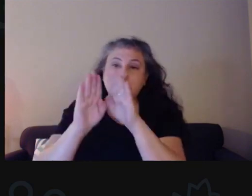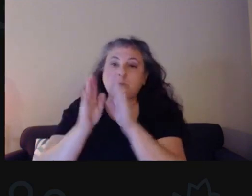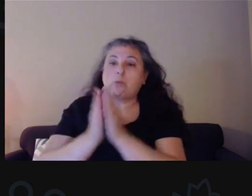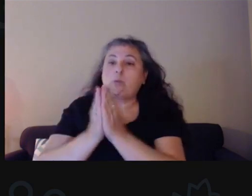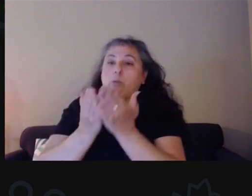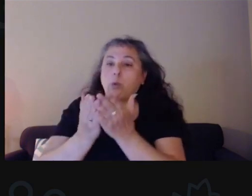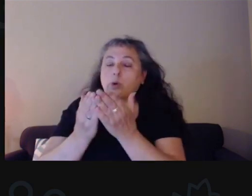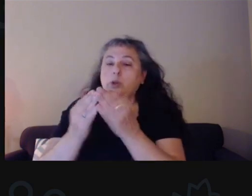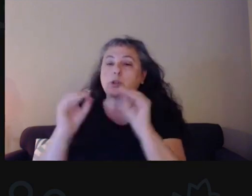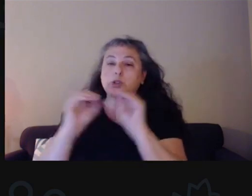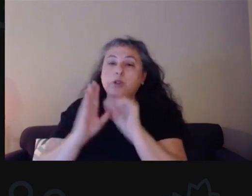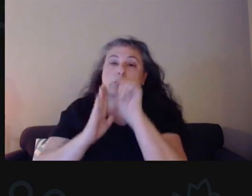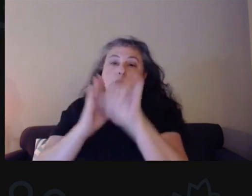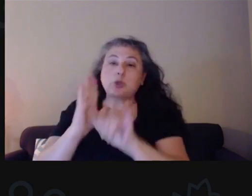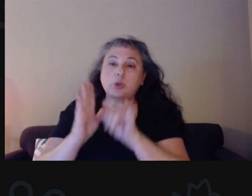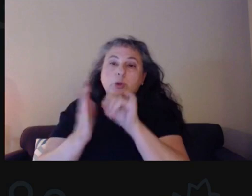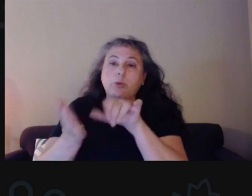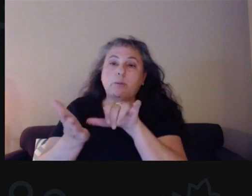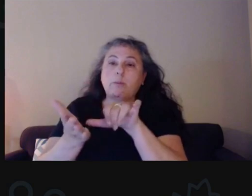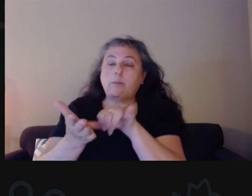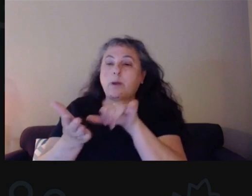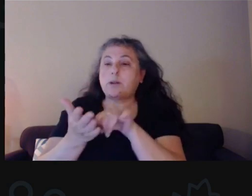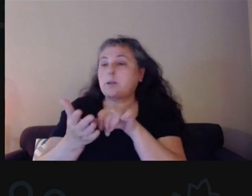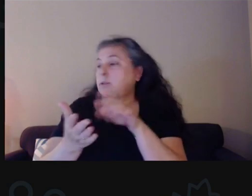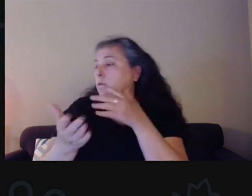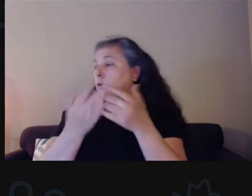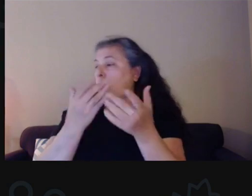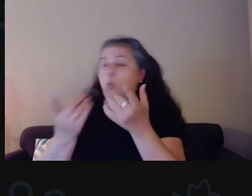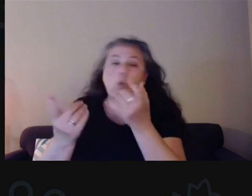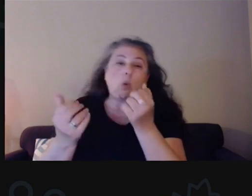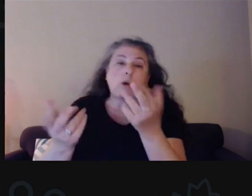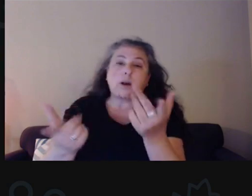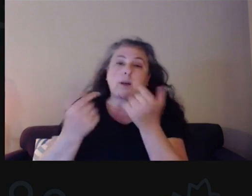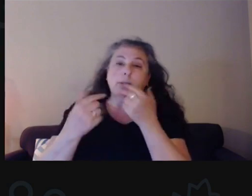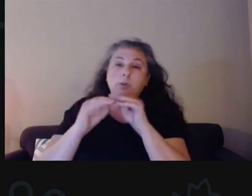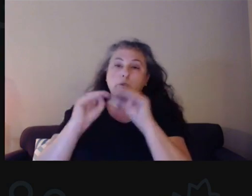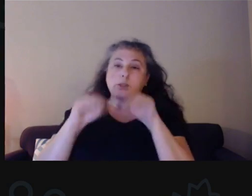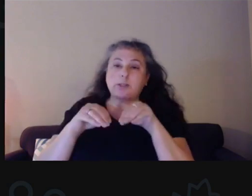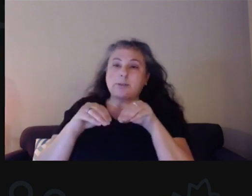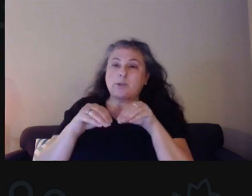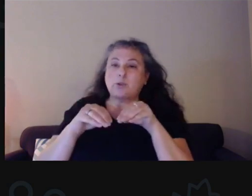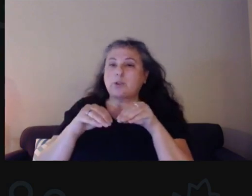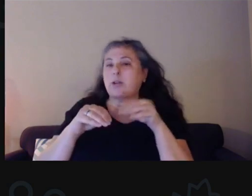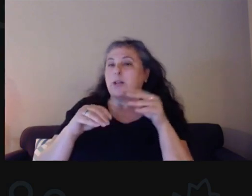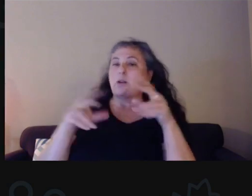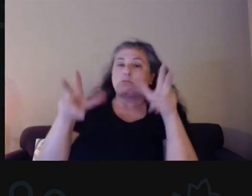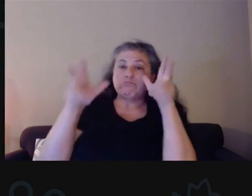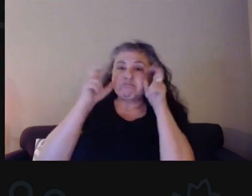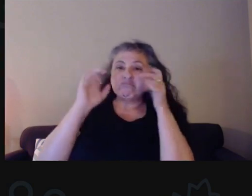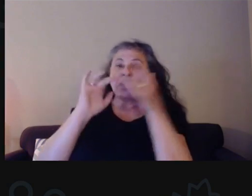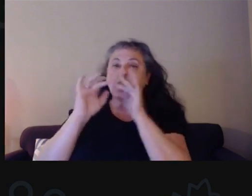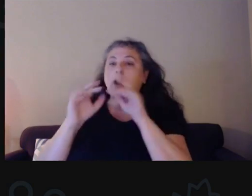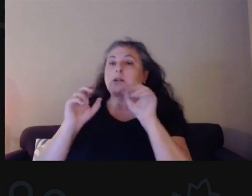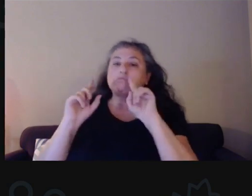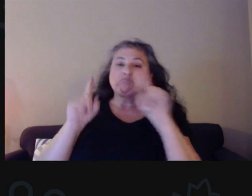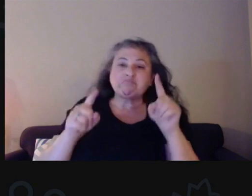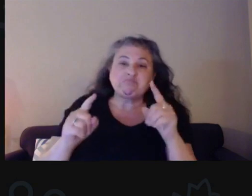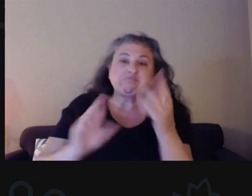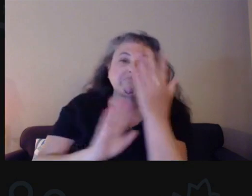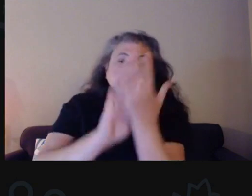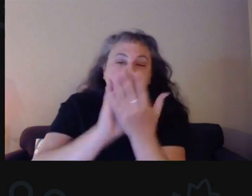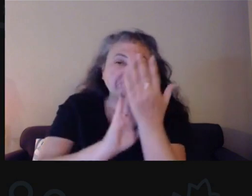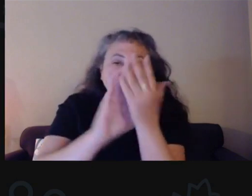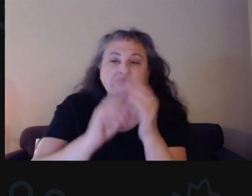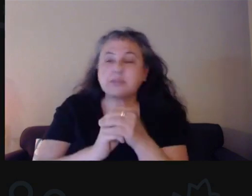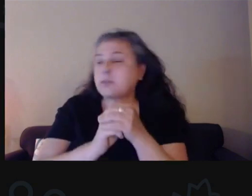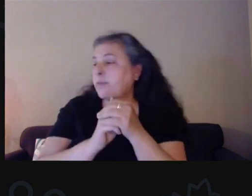so people can enjoy it from wherever they may be, or they can come to our museum and see the program in person. The program will be